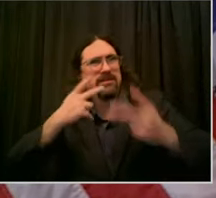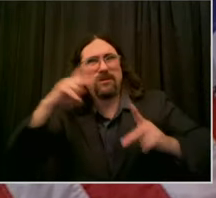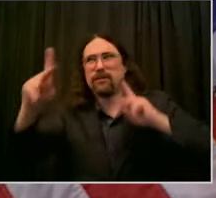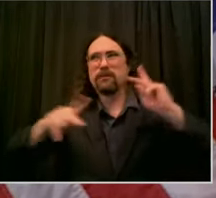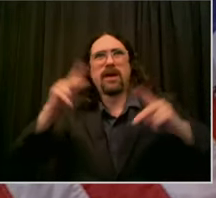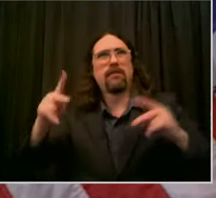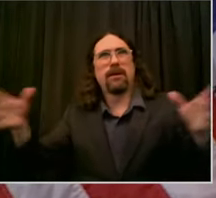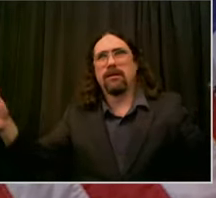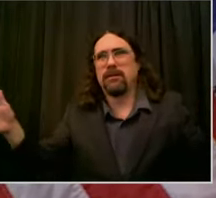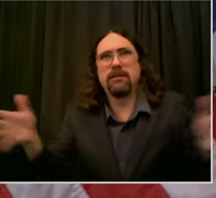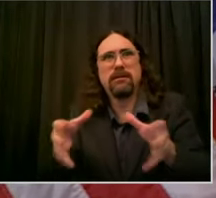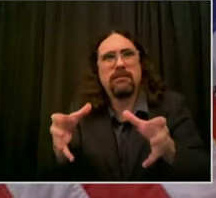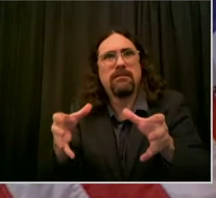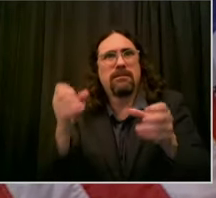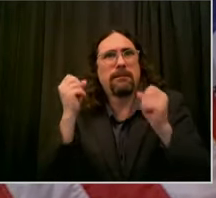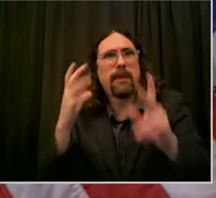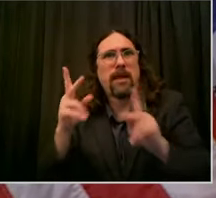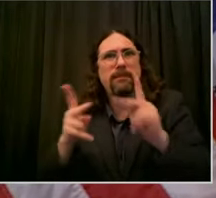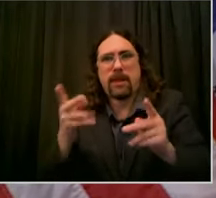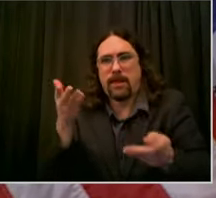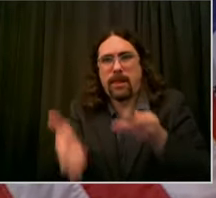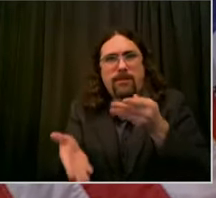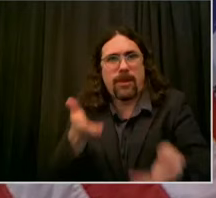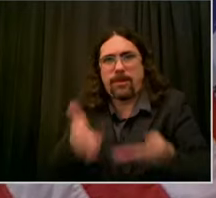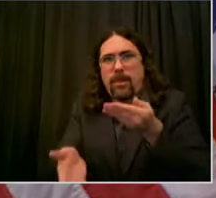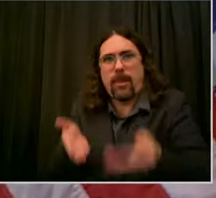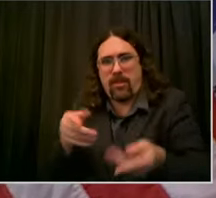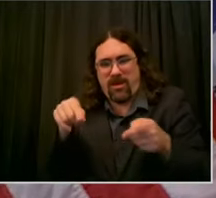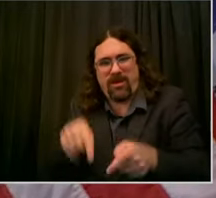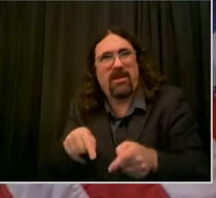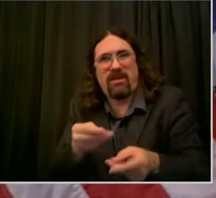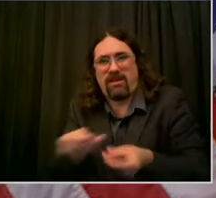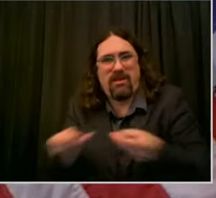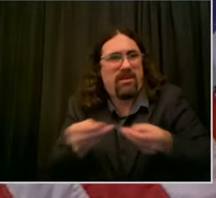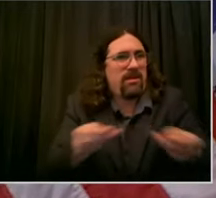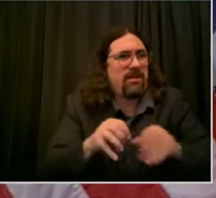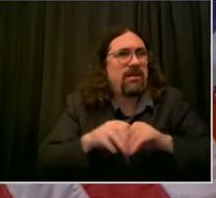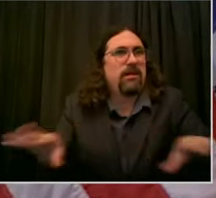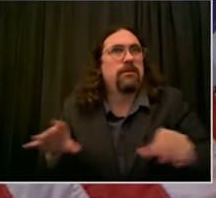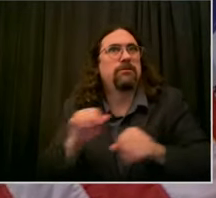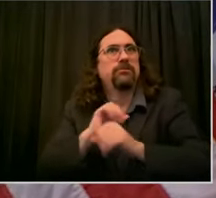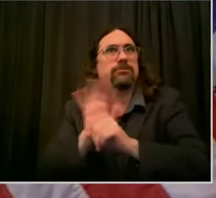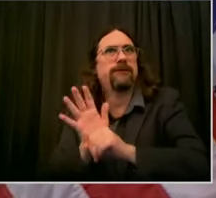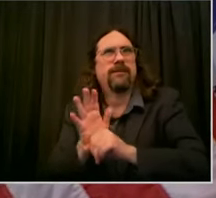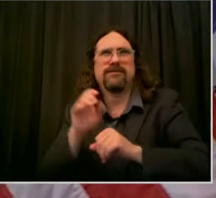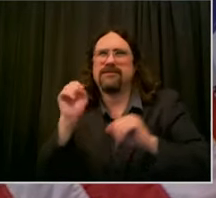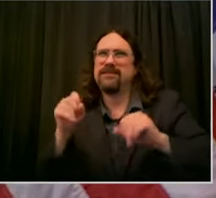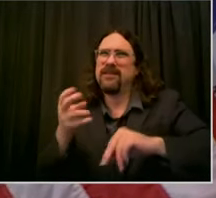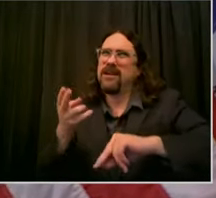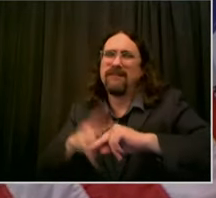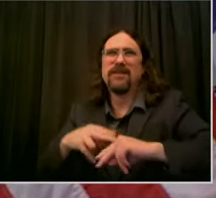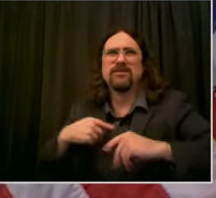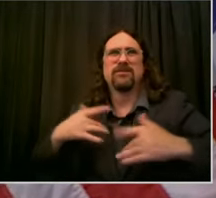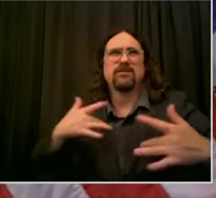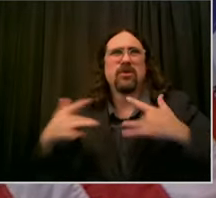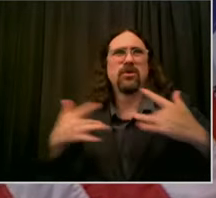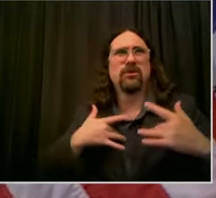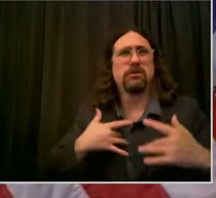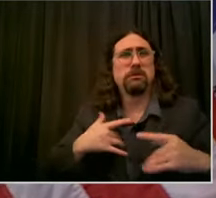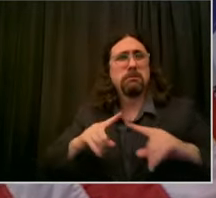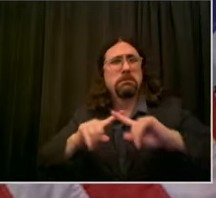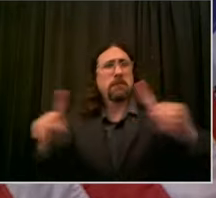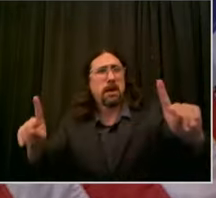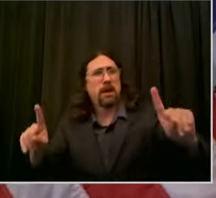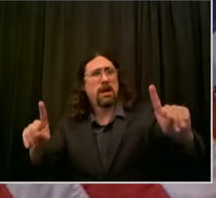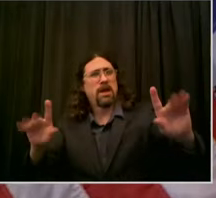now, and people in the city take it so seriously, and they've done so much to beat it back. And on top of that, the test and trace,